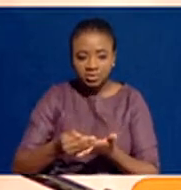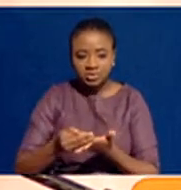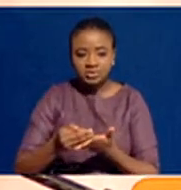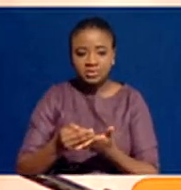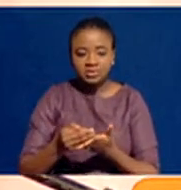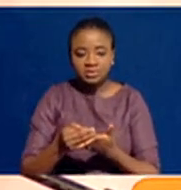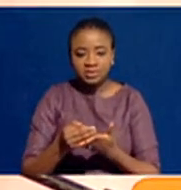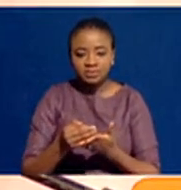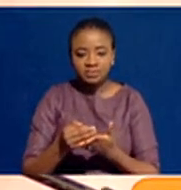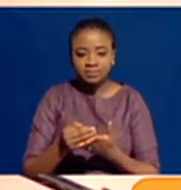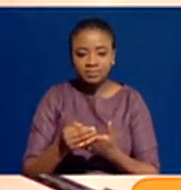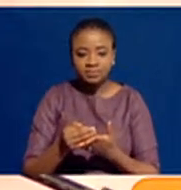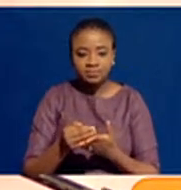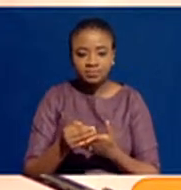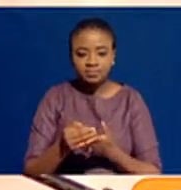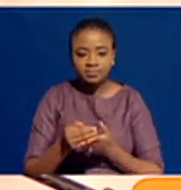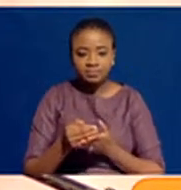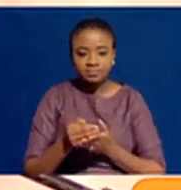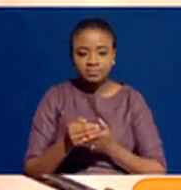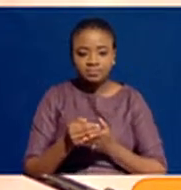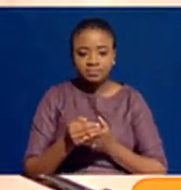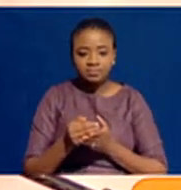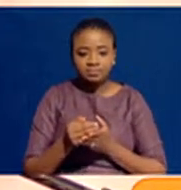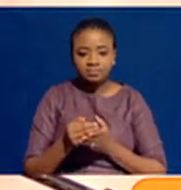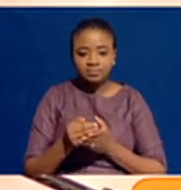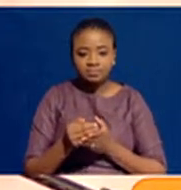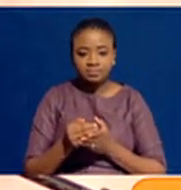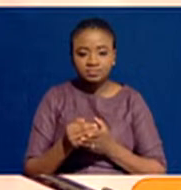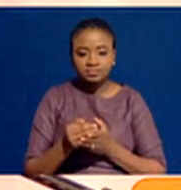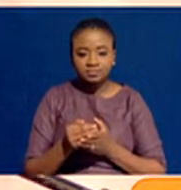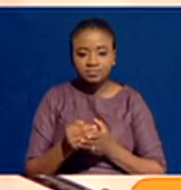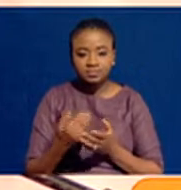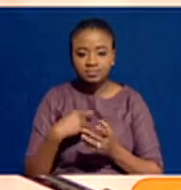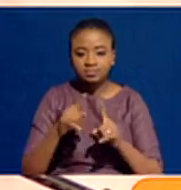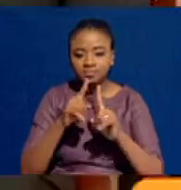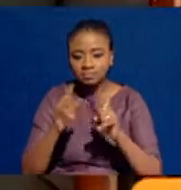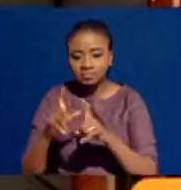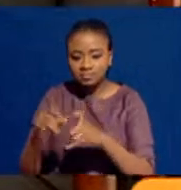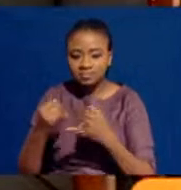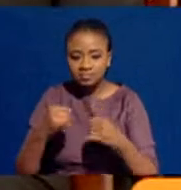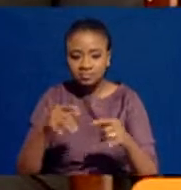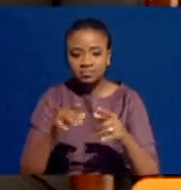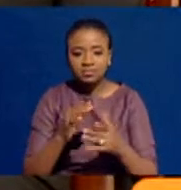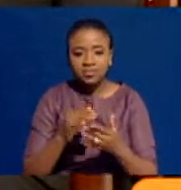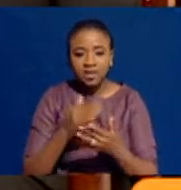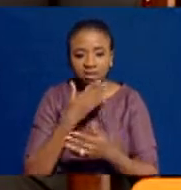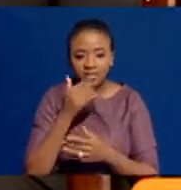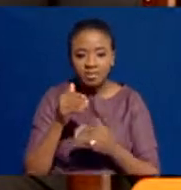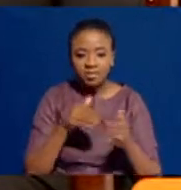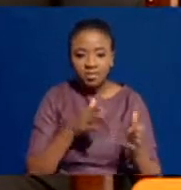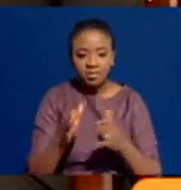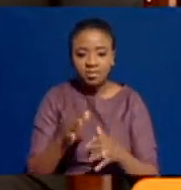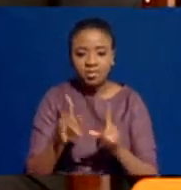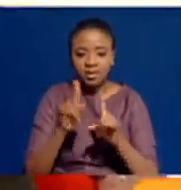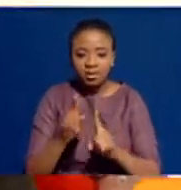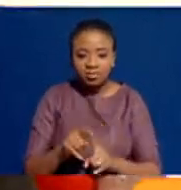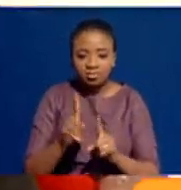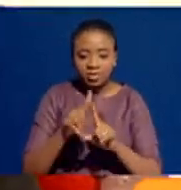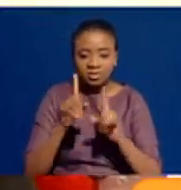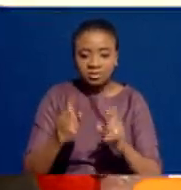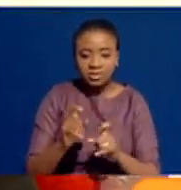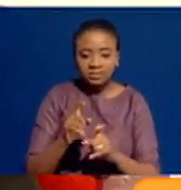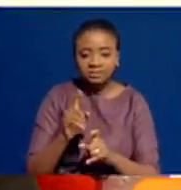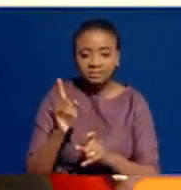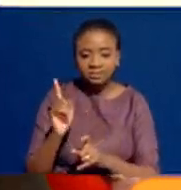and deliver the exams in the most cost-effective way possible. According to the examination timetable by